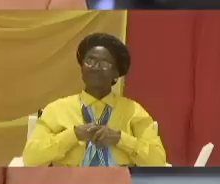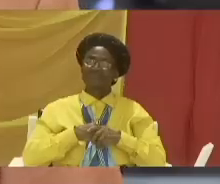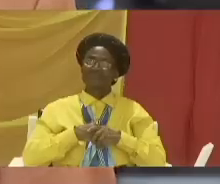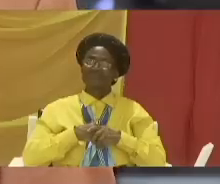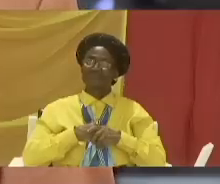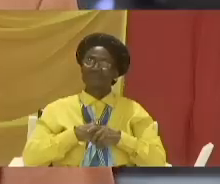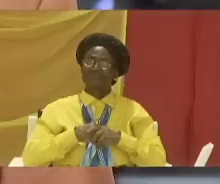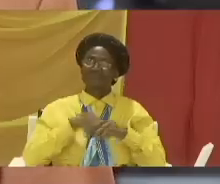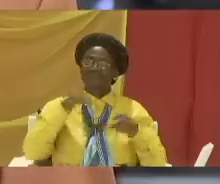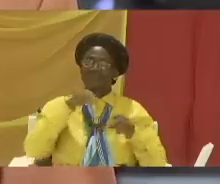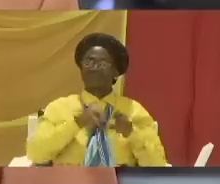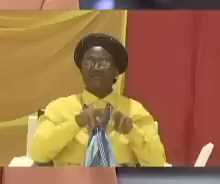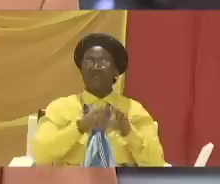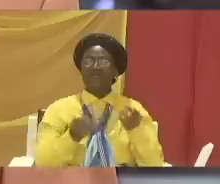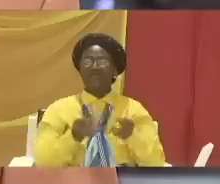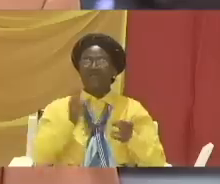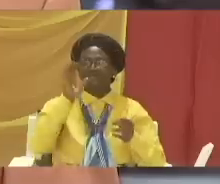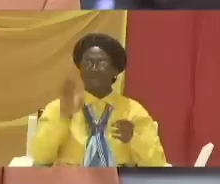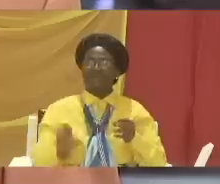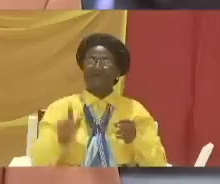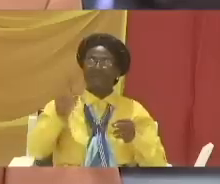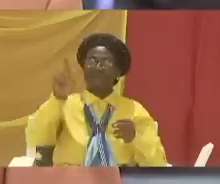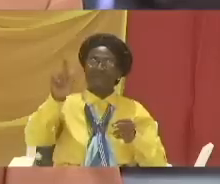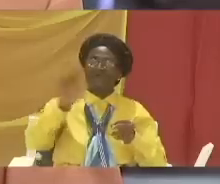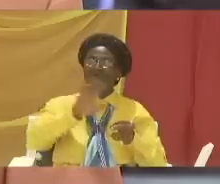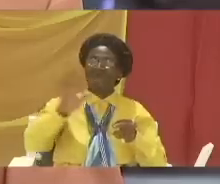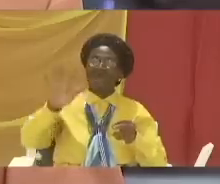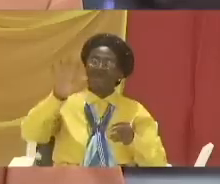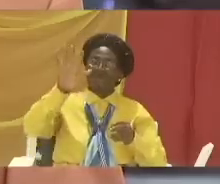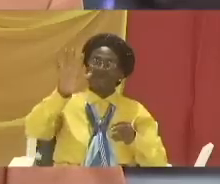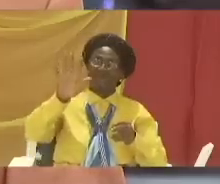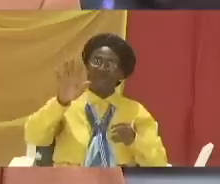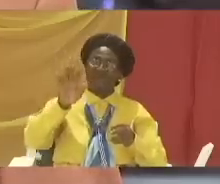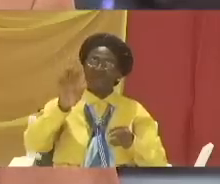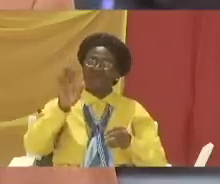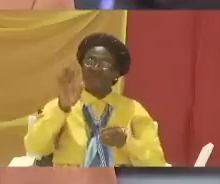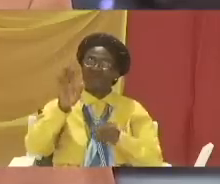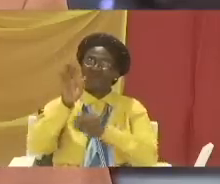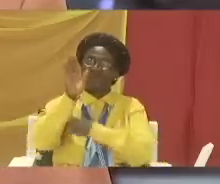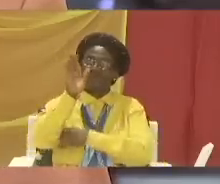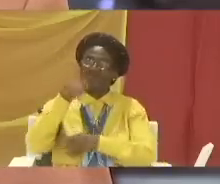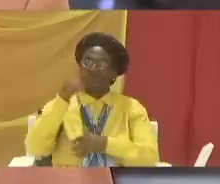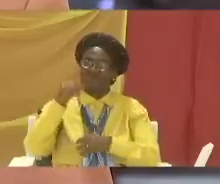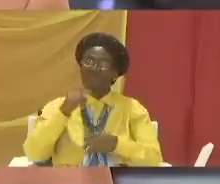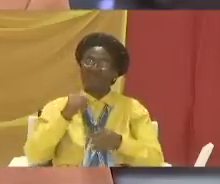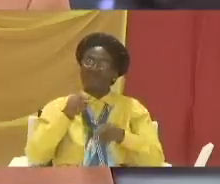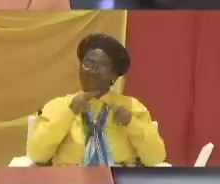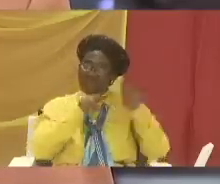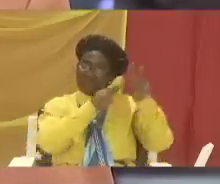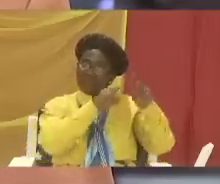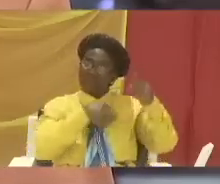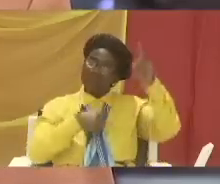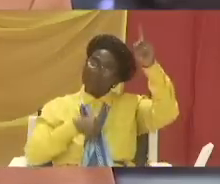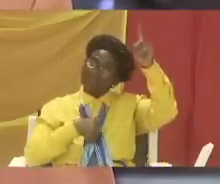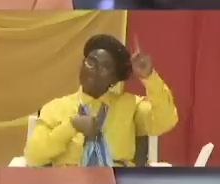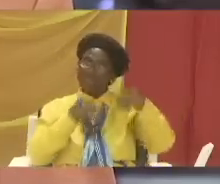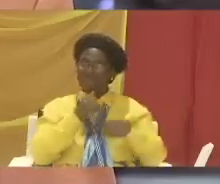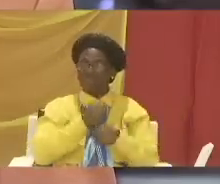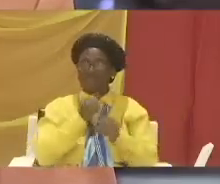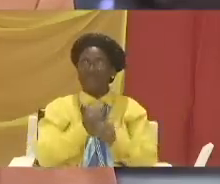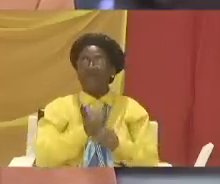In Revelation 21, verse 5, Revelation 21, verse 5, God said, behold, I make all things